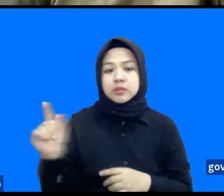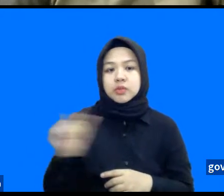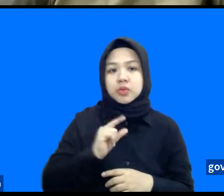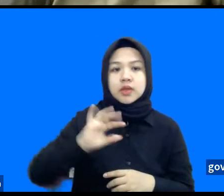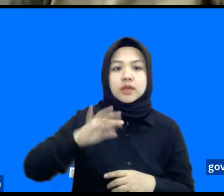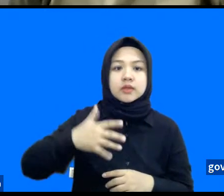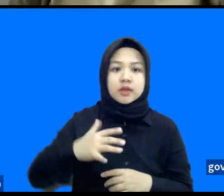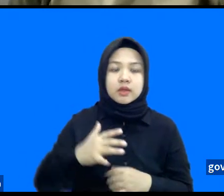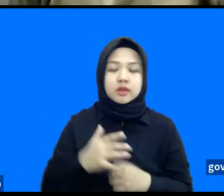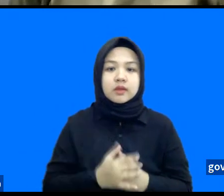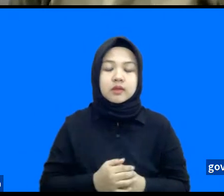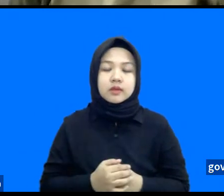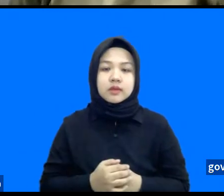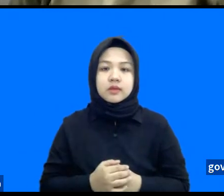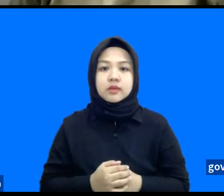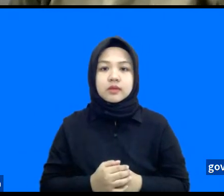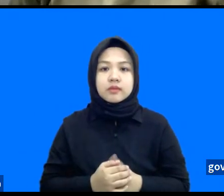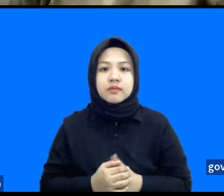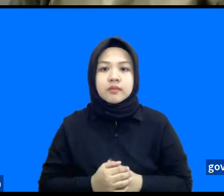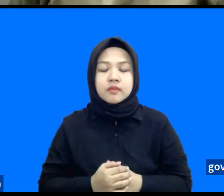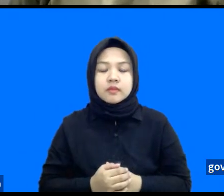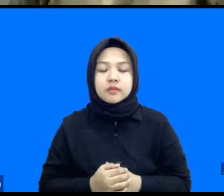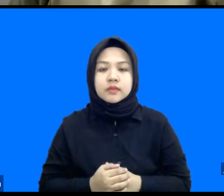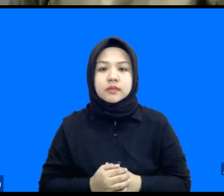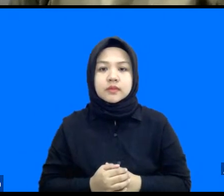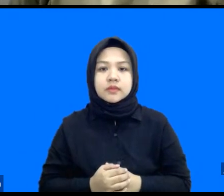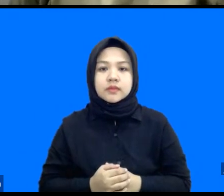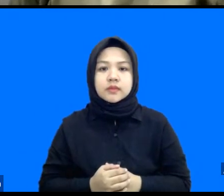And at the same time, they